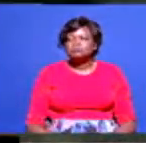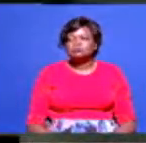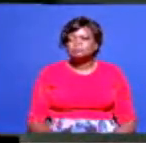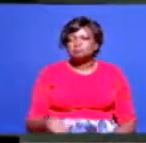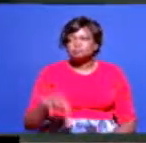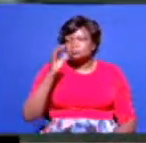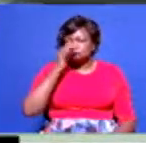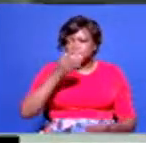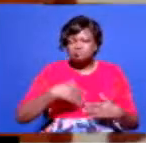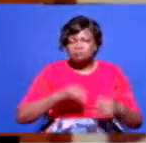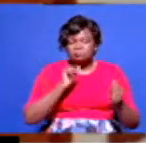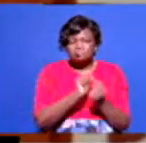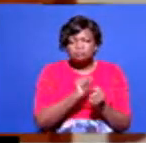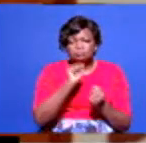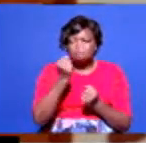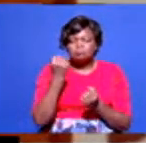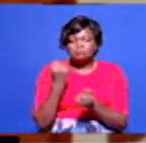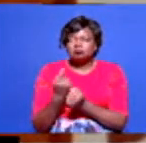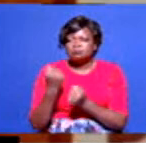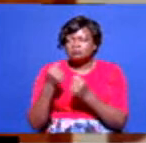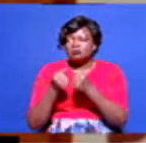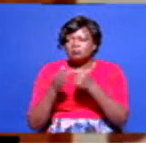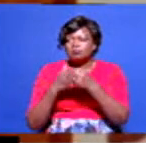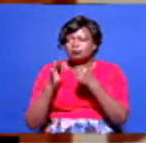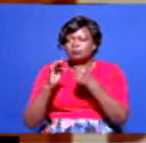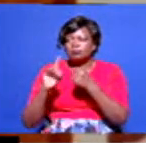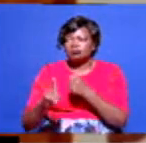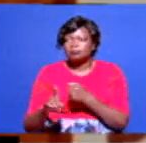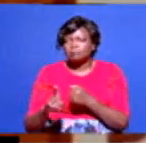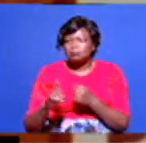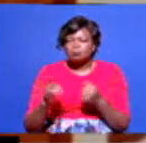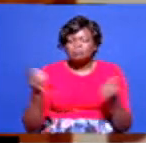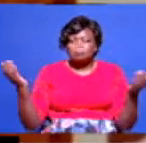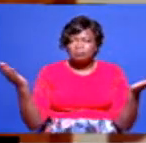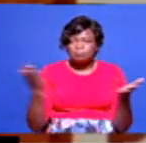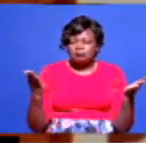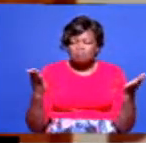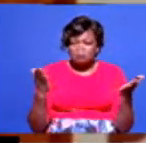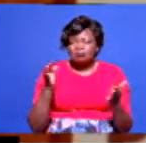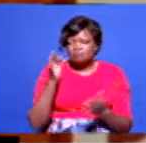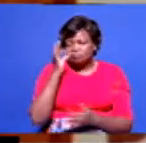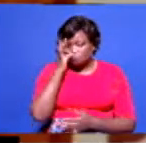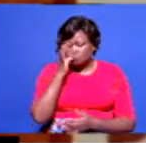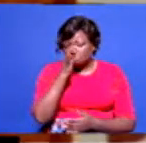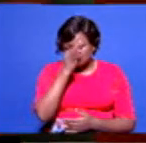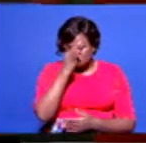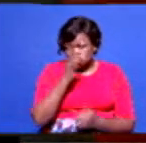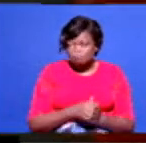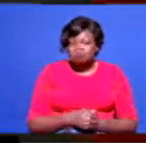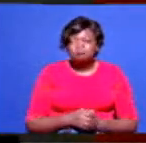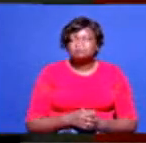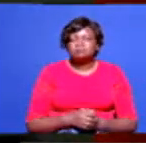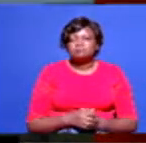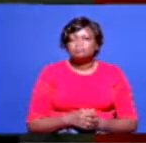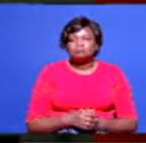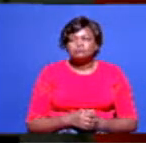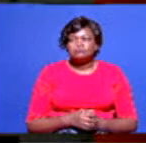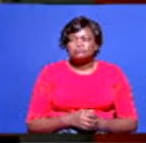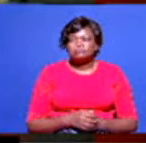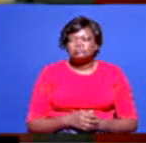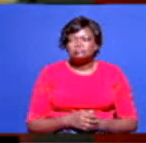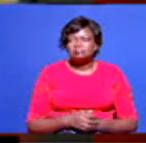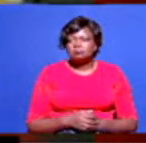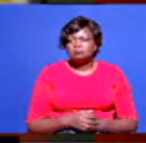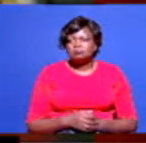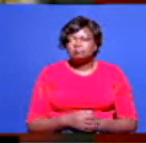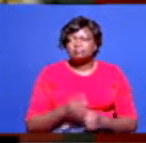on 15th November 1931 in Gatuyani village, Odhaya, in present-day Nyeri County. Kibaki